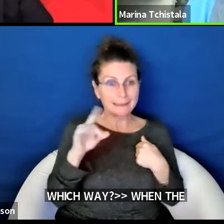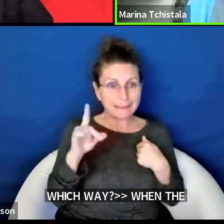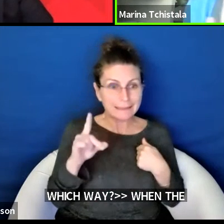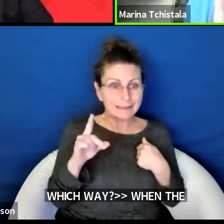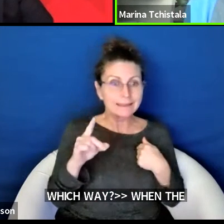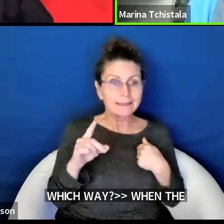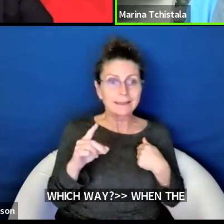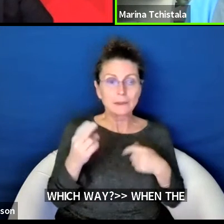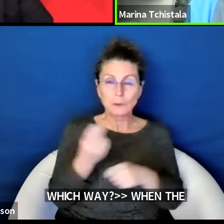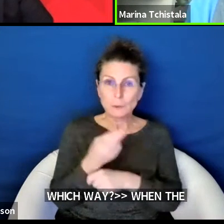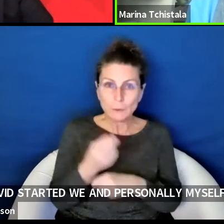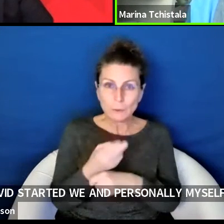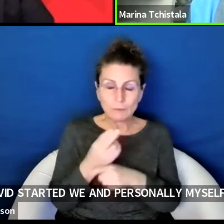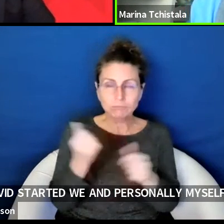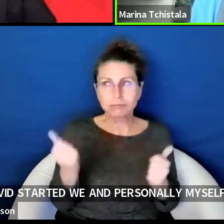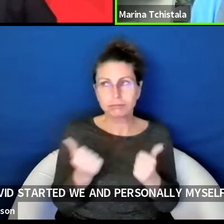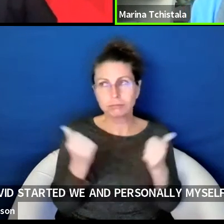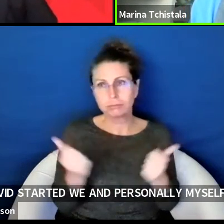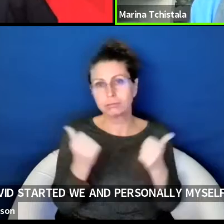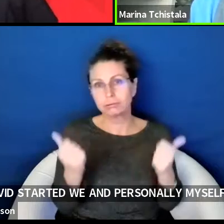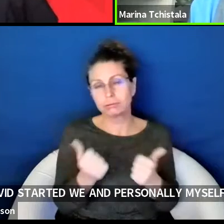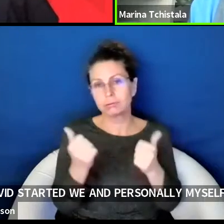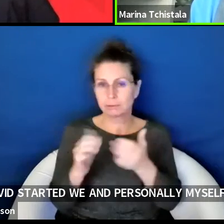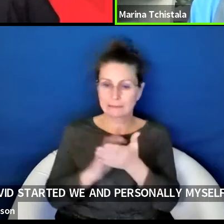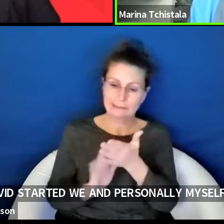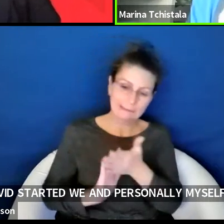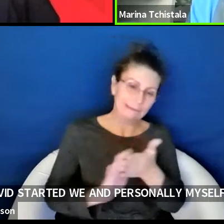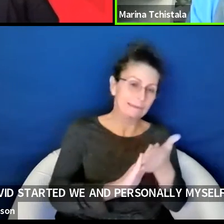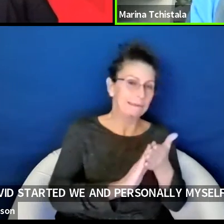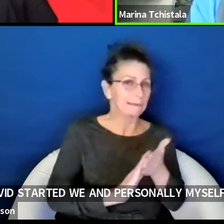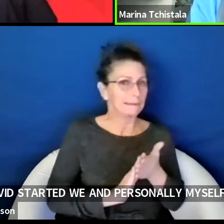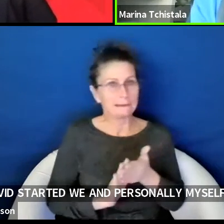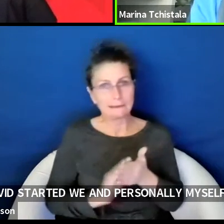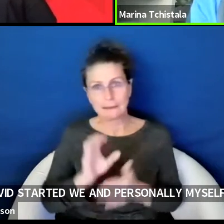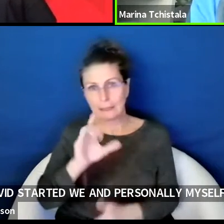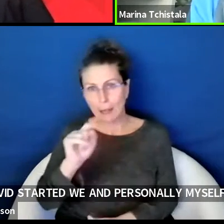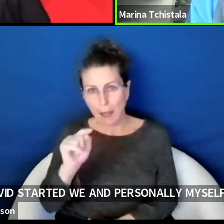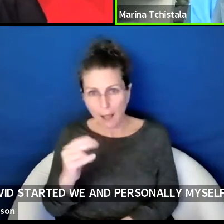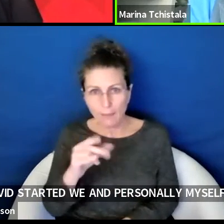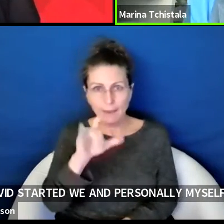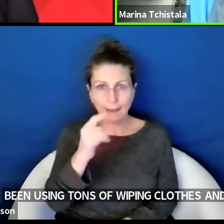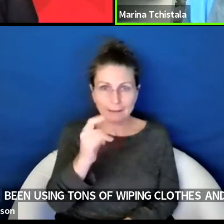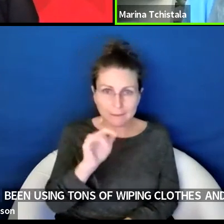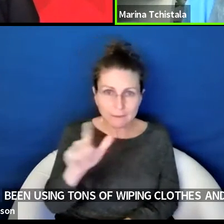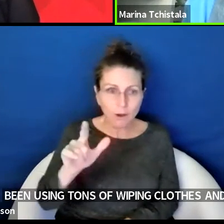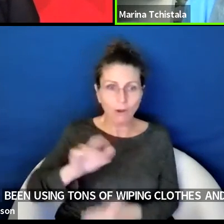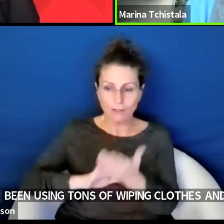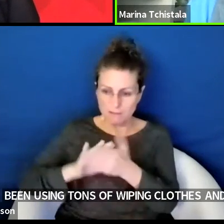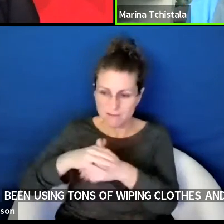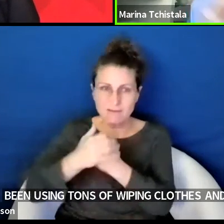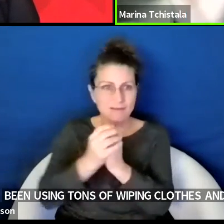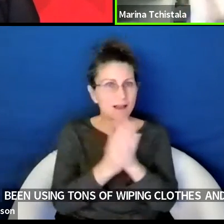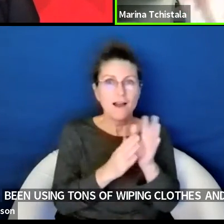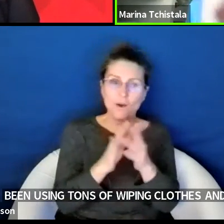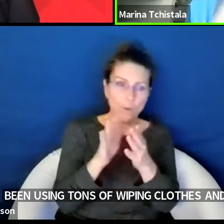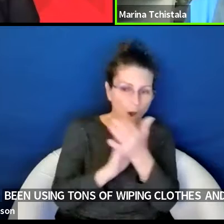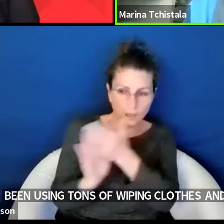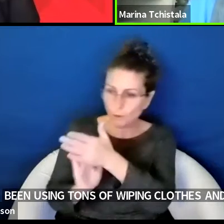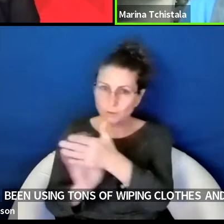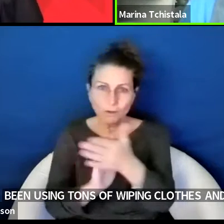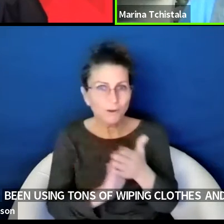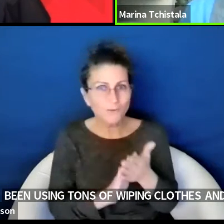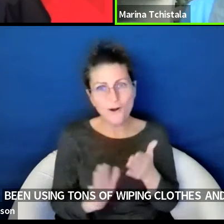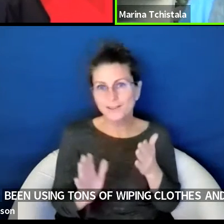of wiping cloths and sanitizers, and was going after every single detail in fruit and vegetable just to be extra,